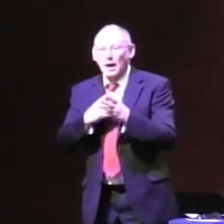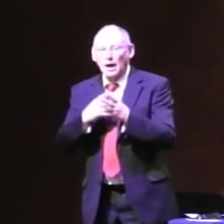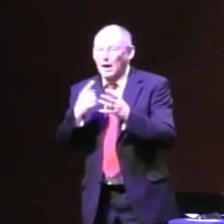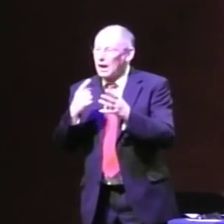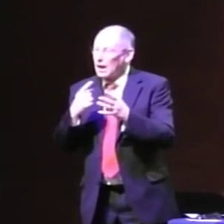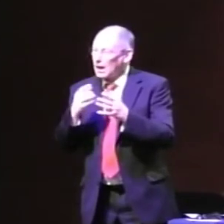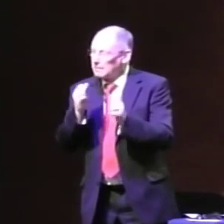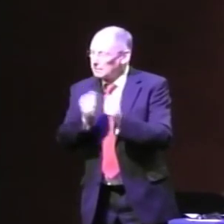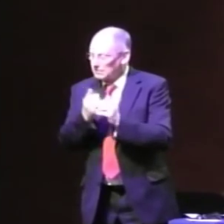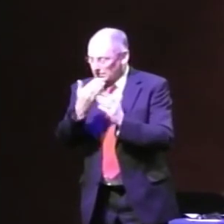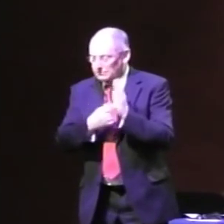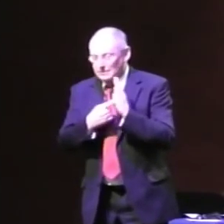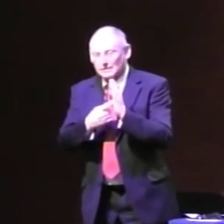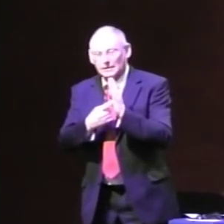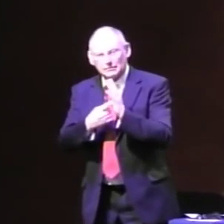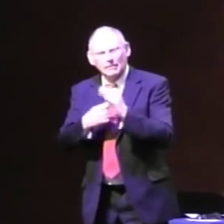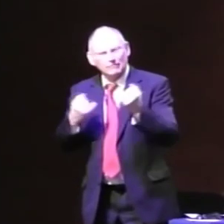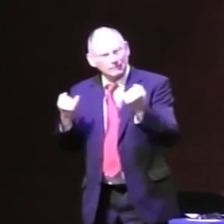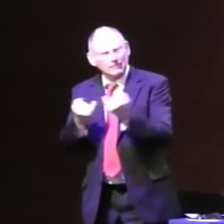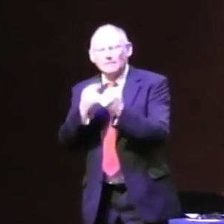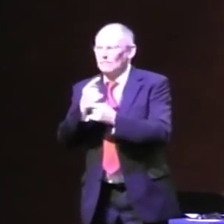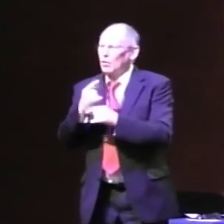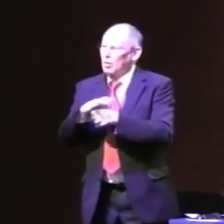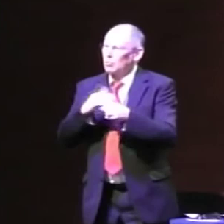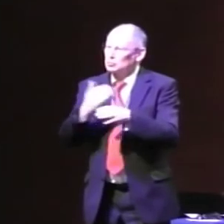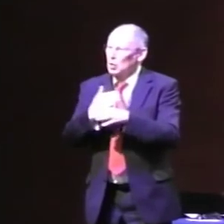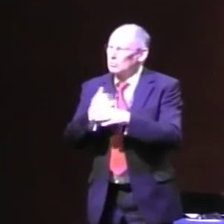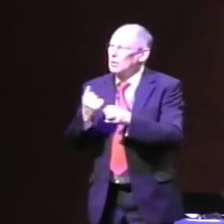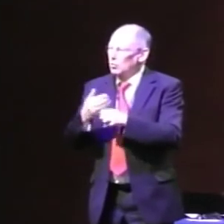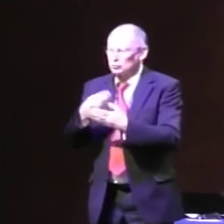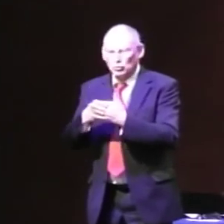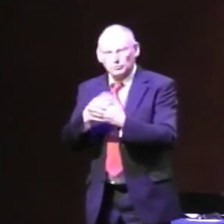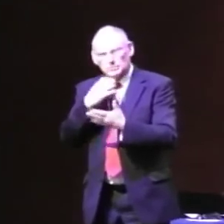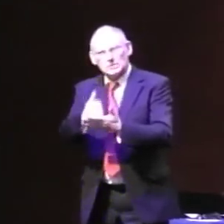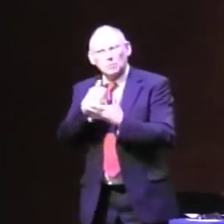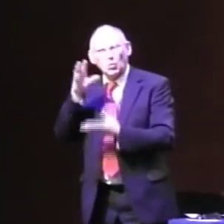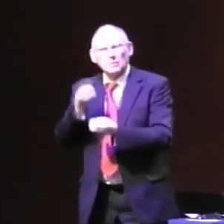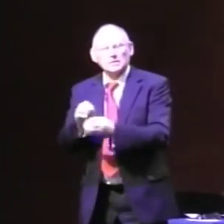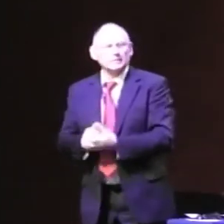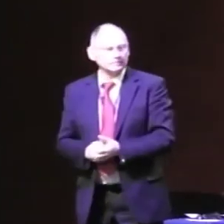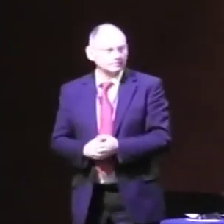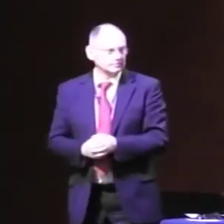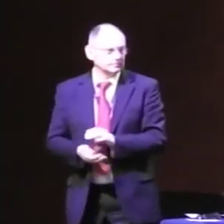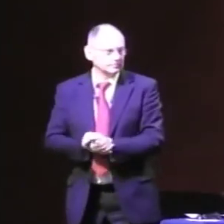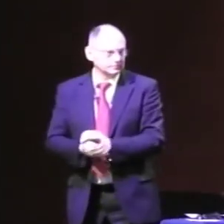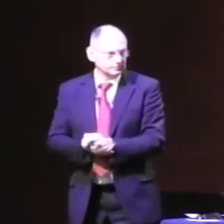the proof are needed. Fight for local jobs, fight for a local economy. Support a composite.